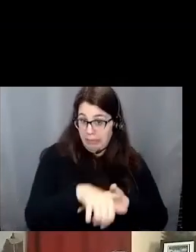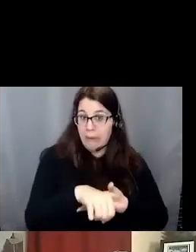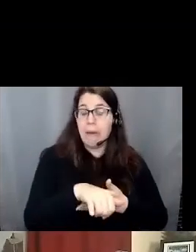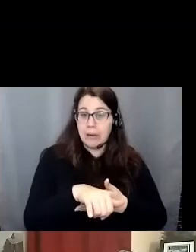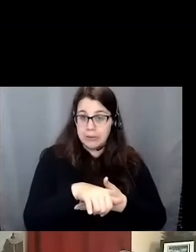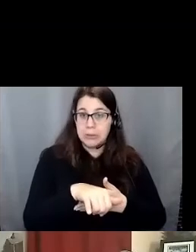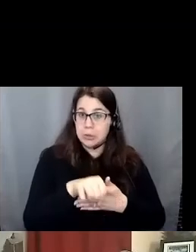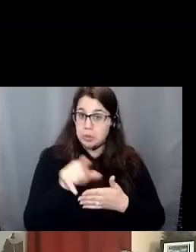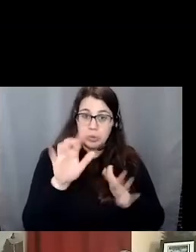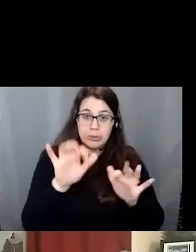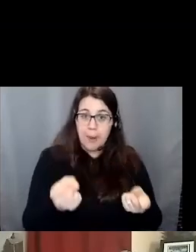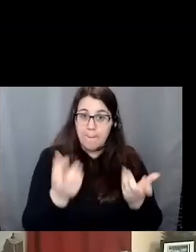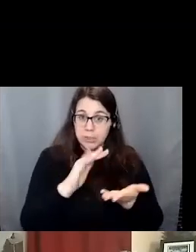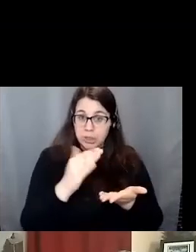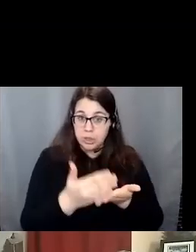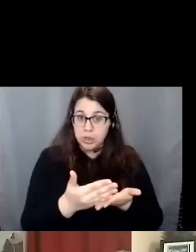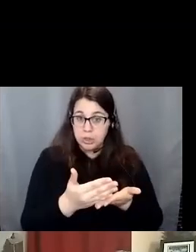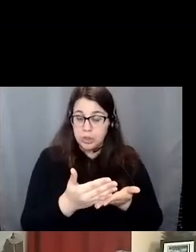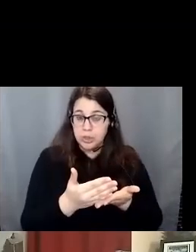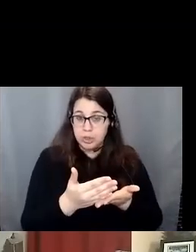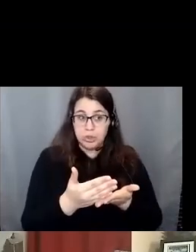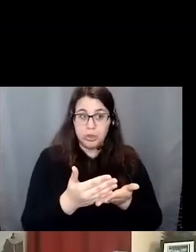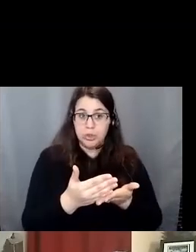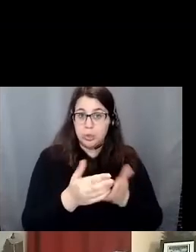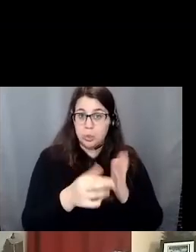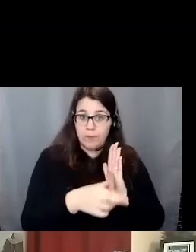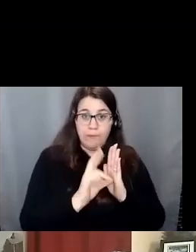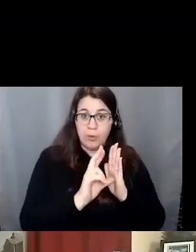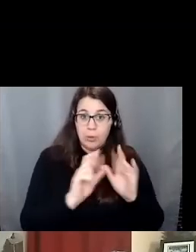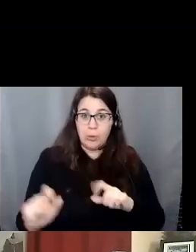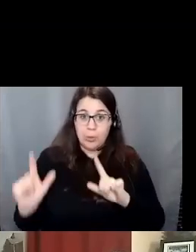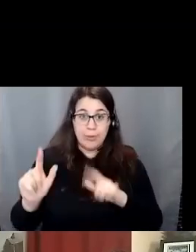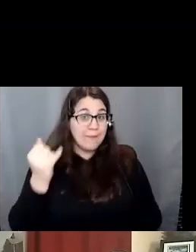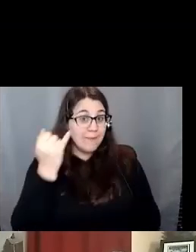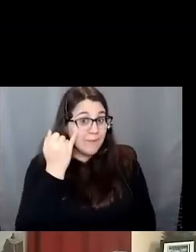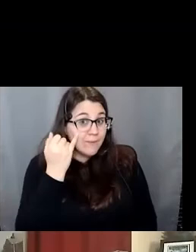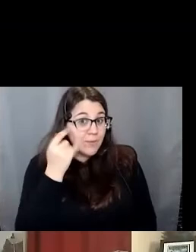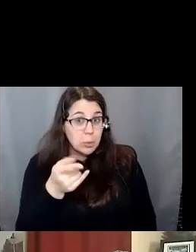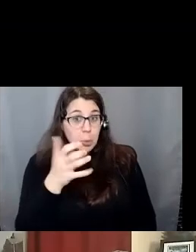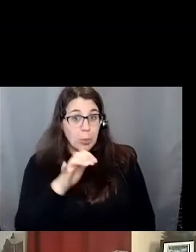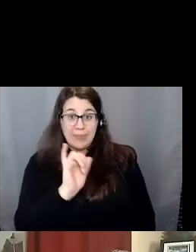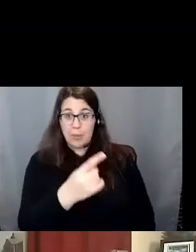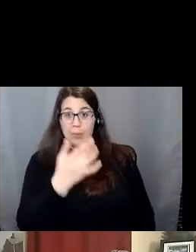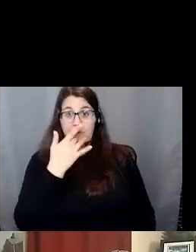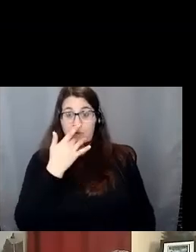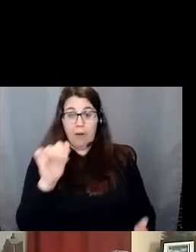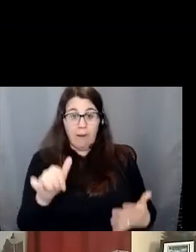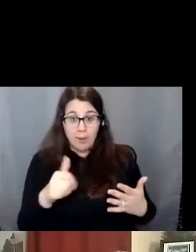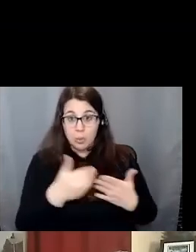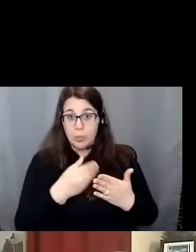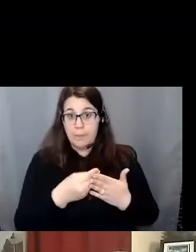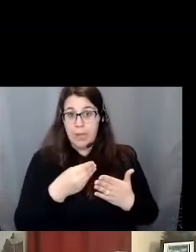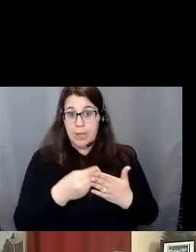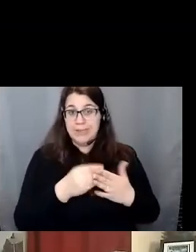the dollar amount, and you click review and you move to the next step. If instead you want to invest these new monies into